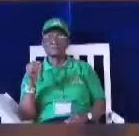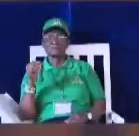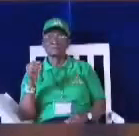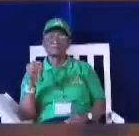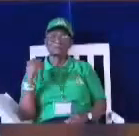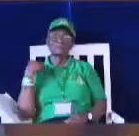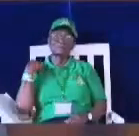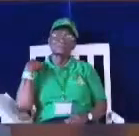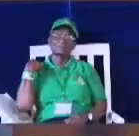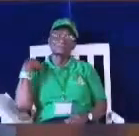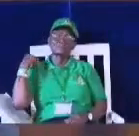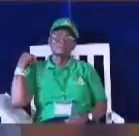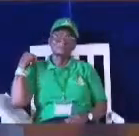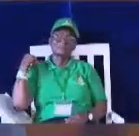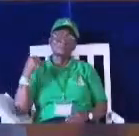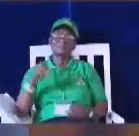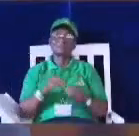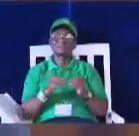Application number 3.